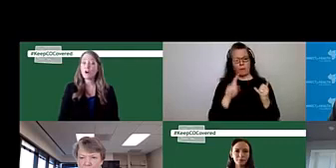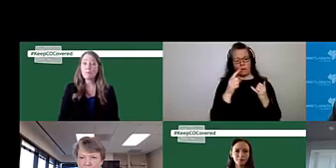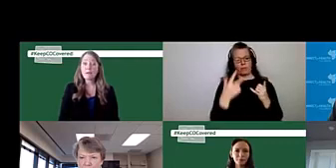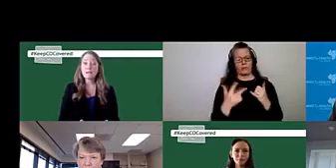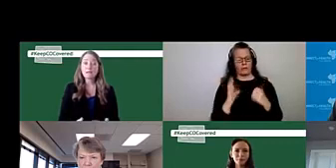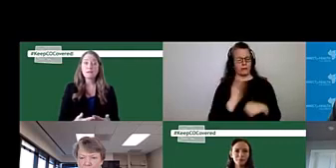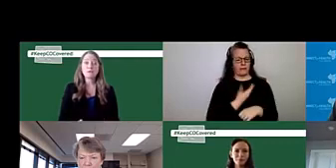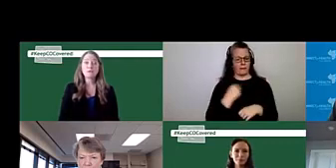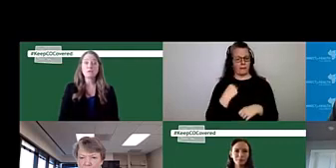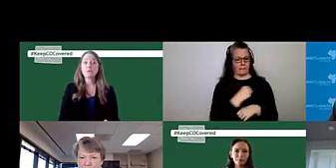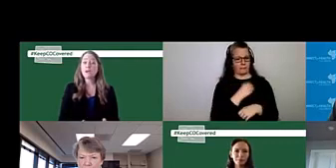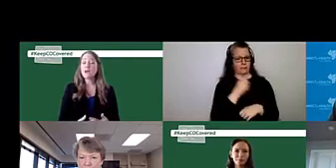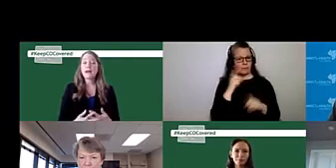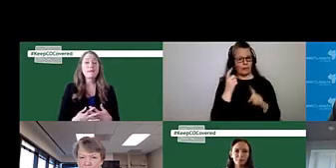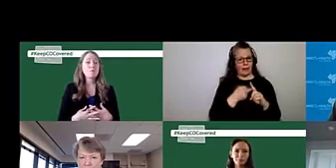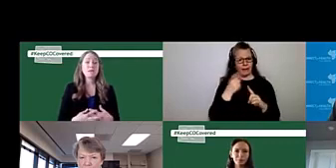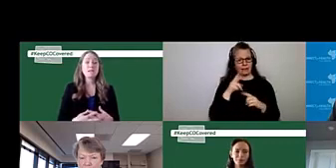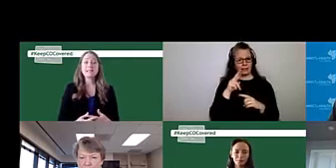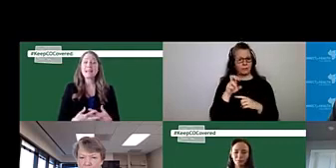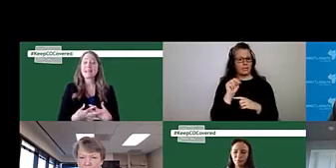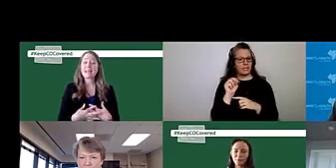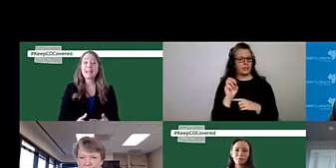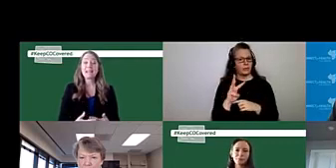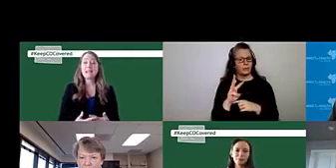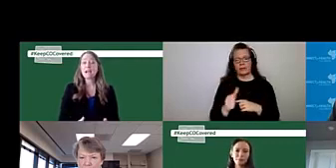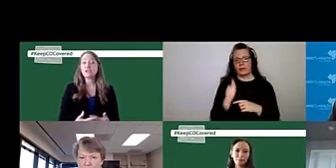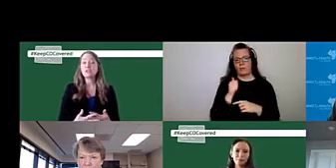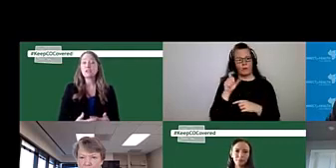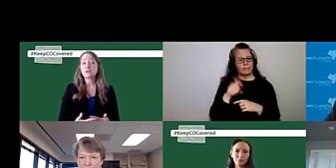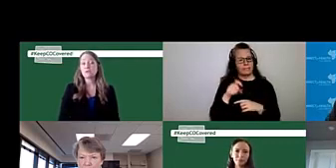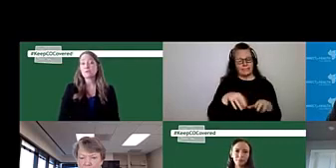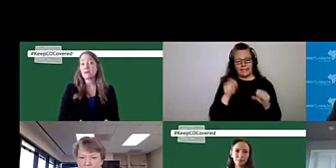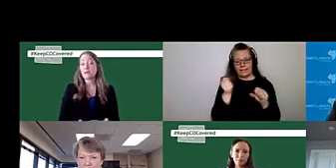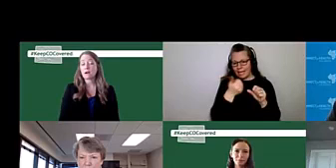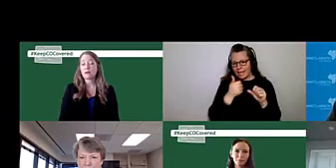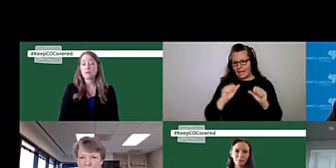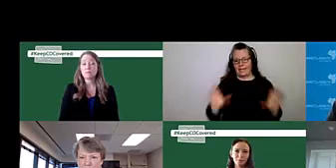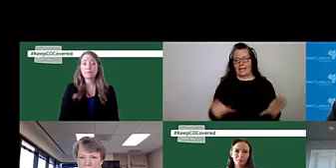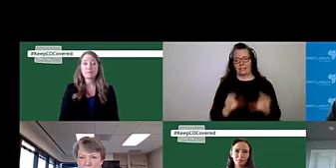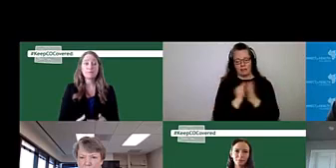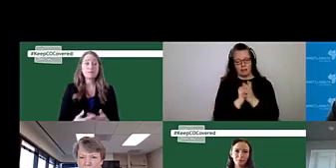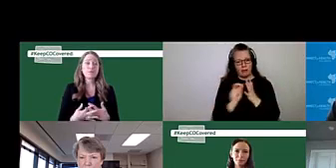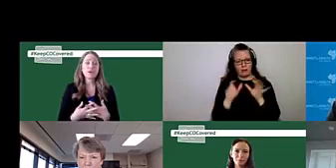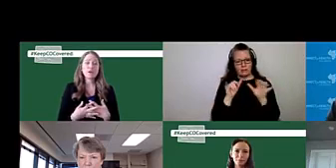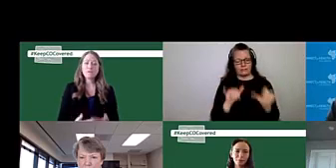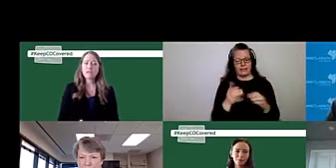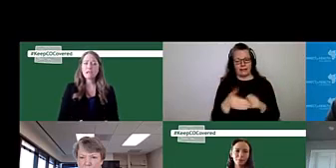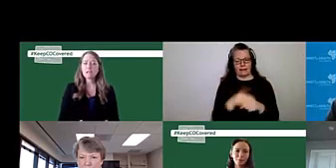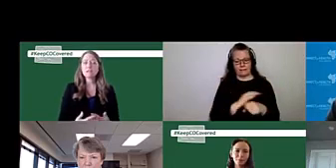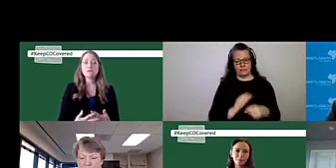be automatically renewed and they won't need to take any action at all to remain covered.